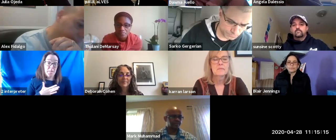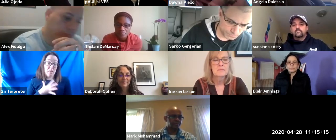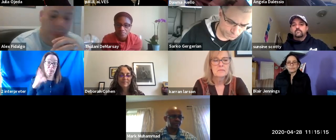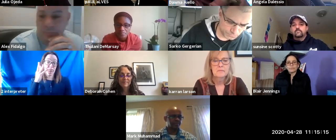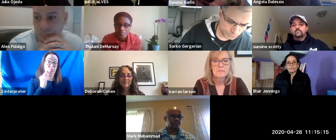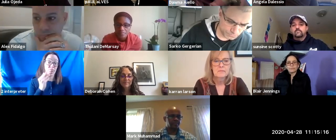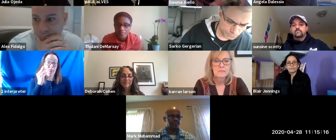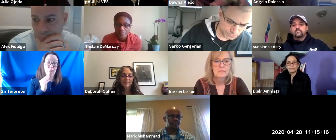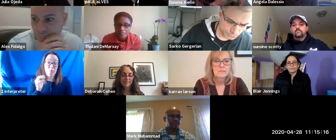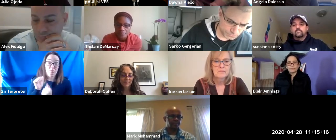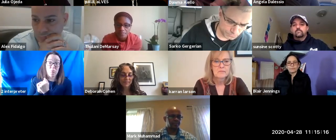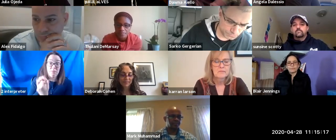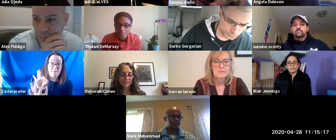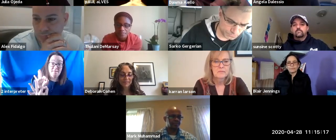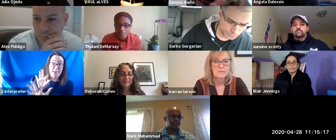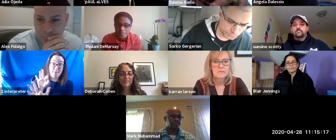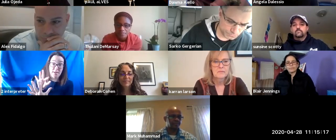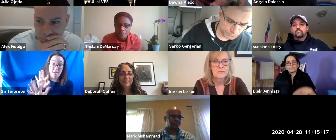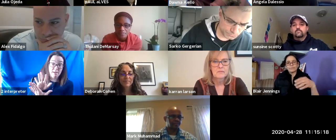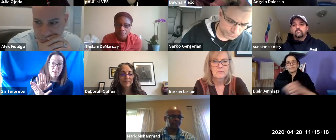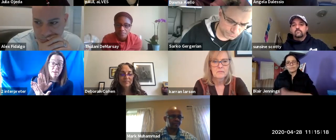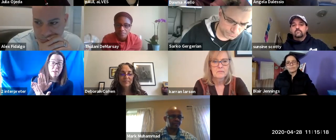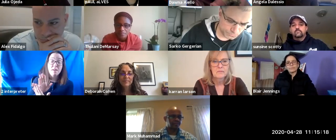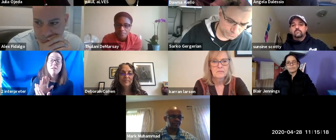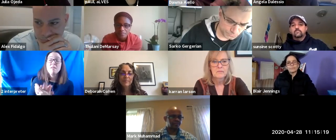have had around doing that,